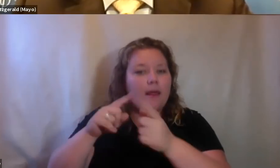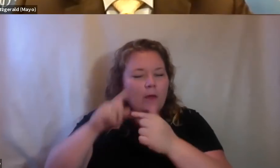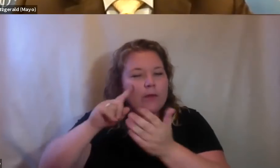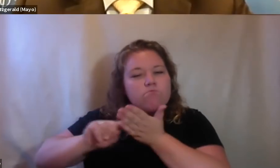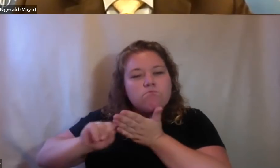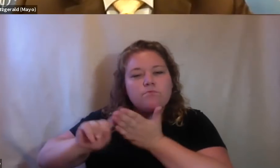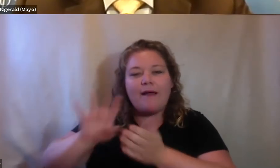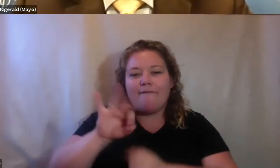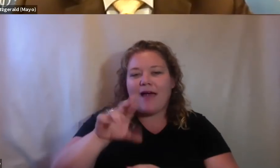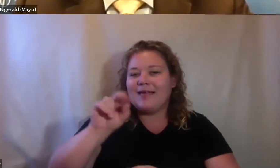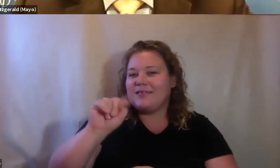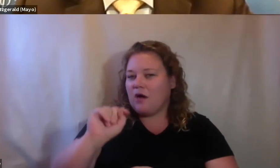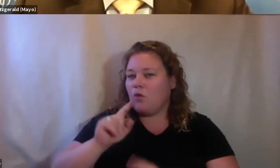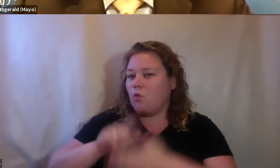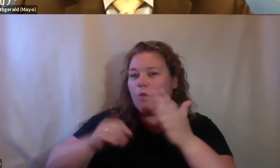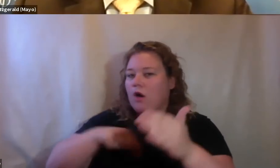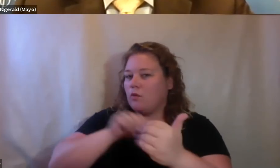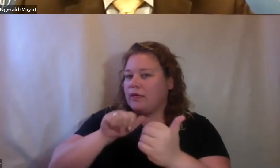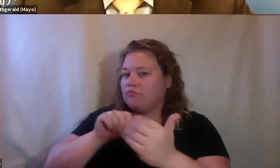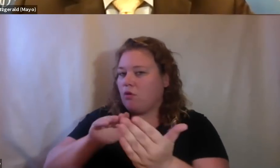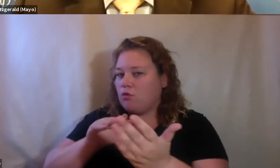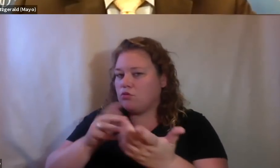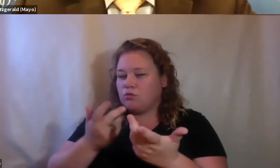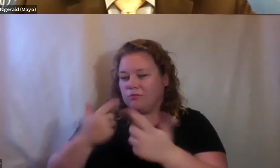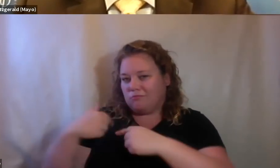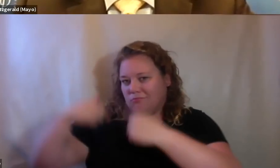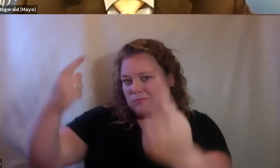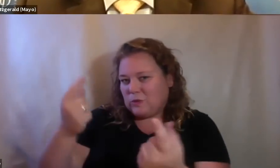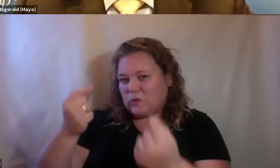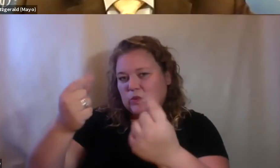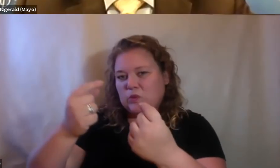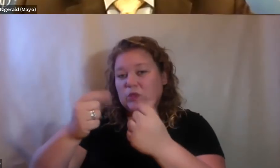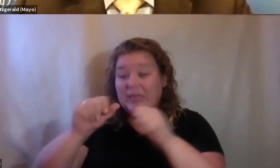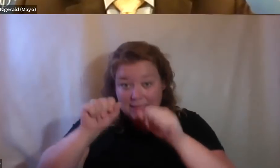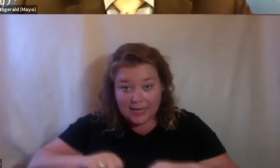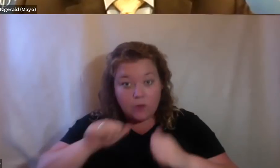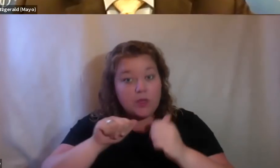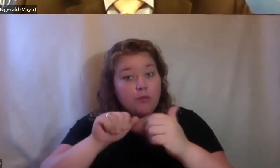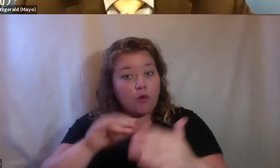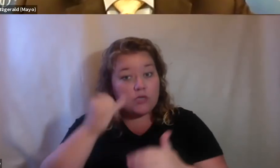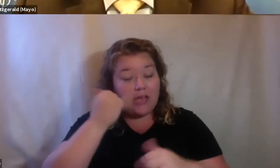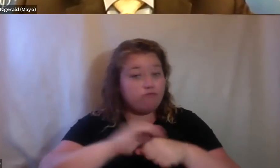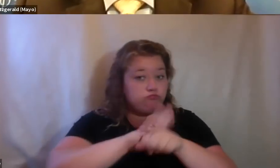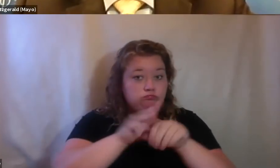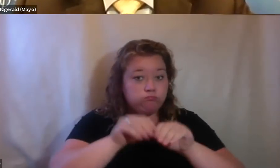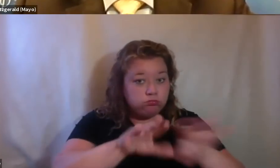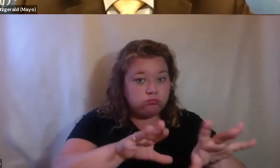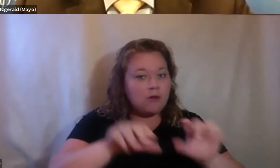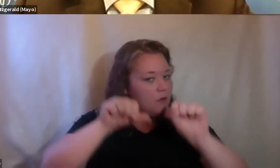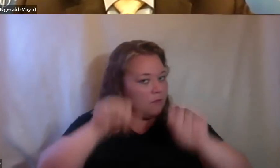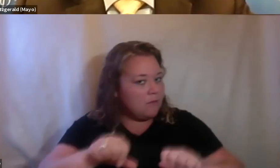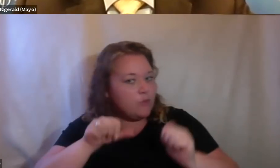us make sure we understand how many cases we have to support that case rate being accurate with the testing pieces, as well